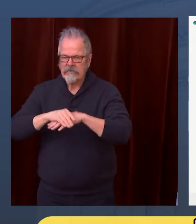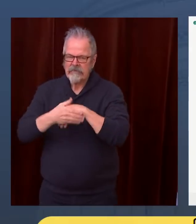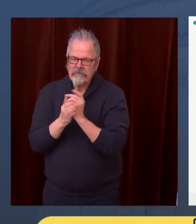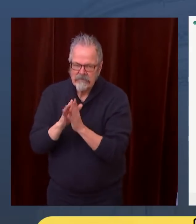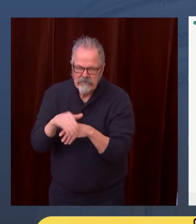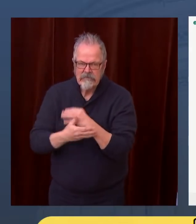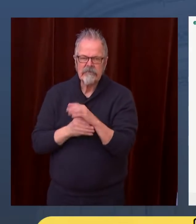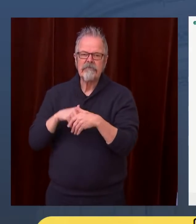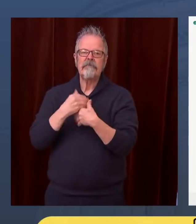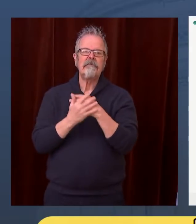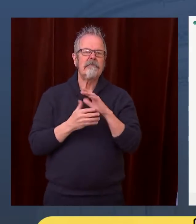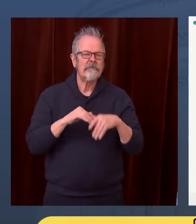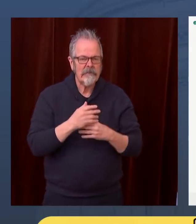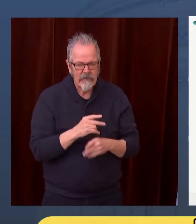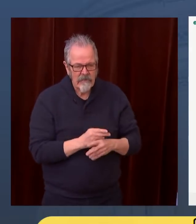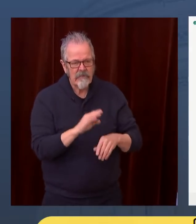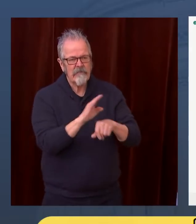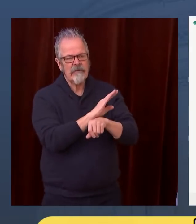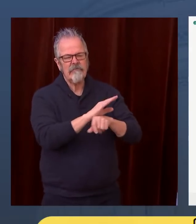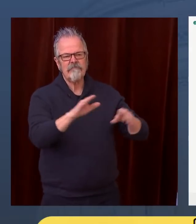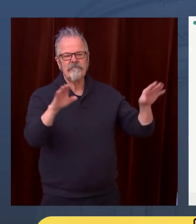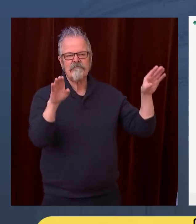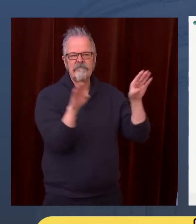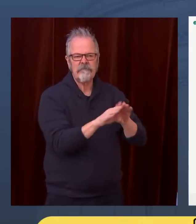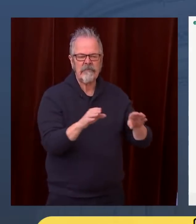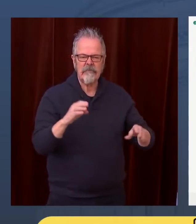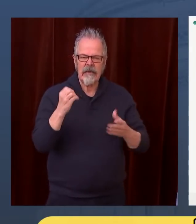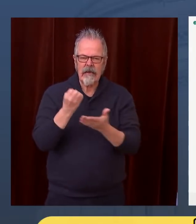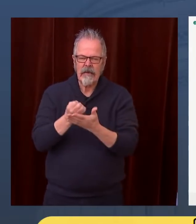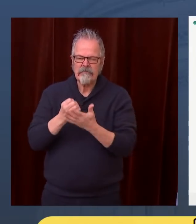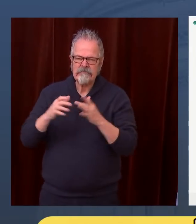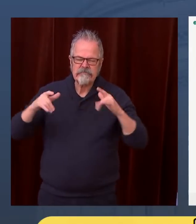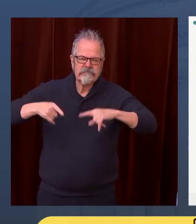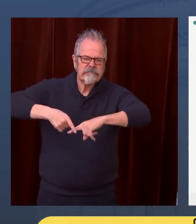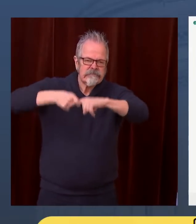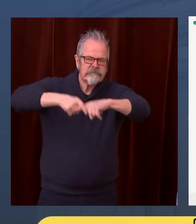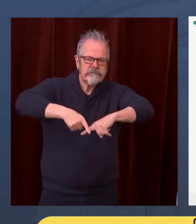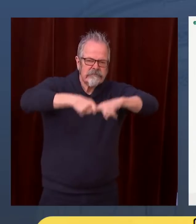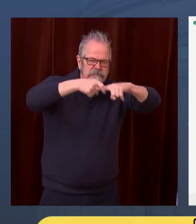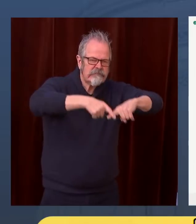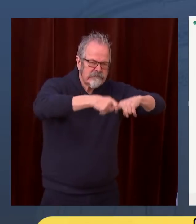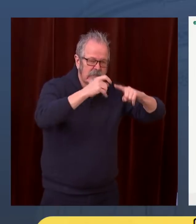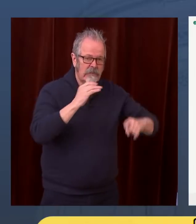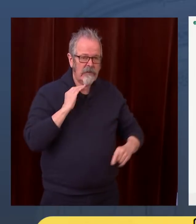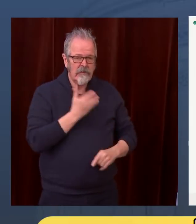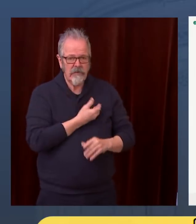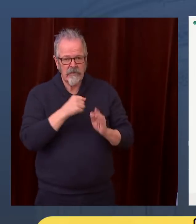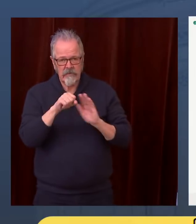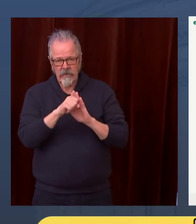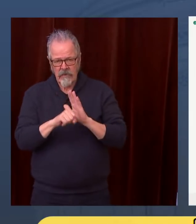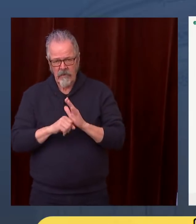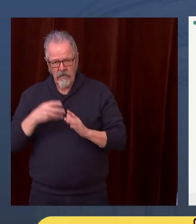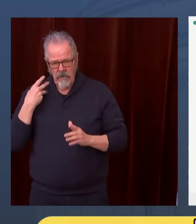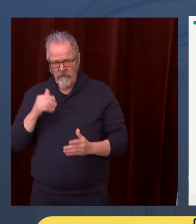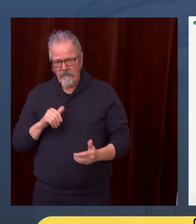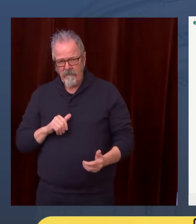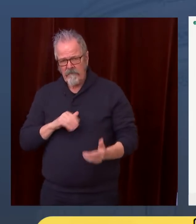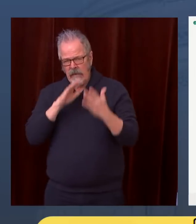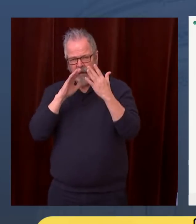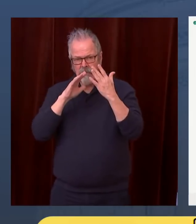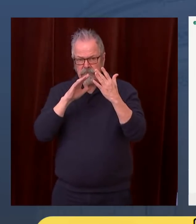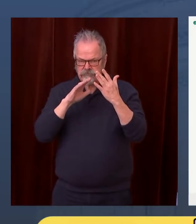have been broad, but we also became a state that rapidly addressed this in ways the country was envious of.